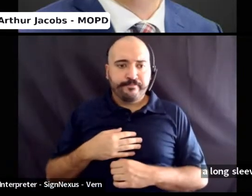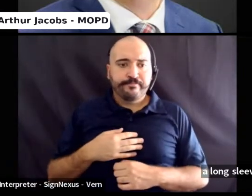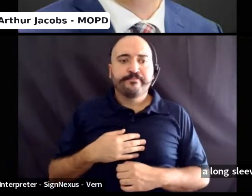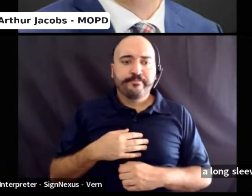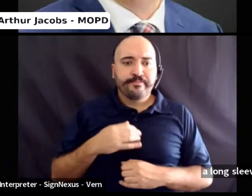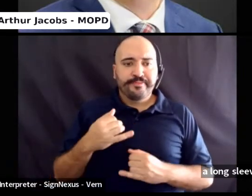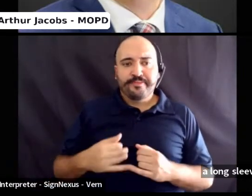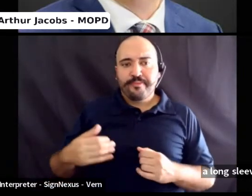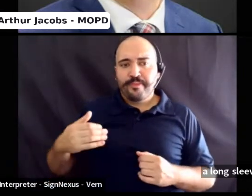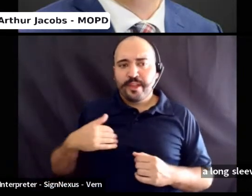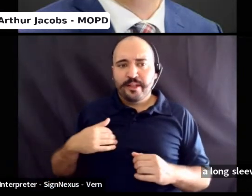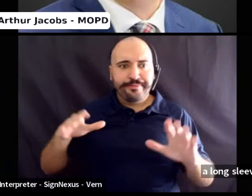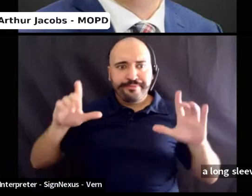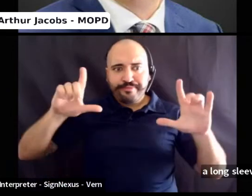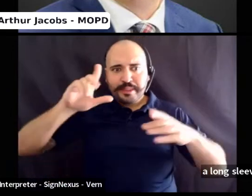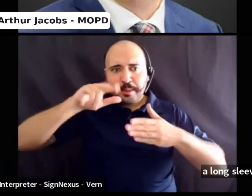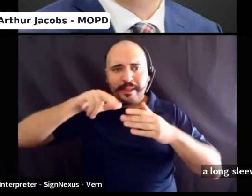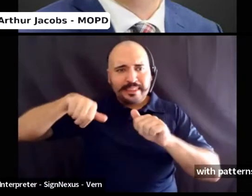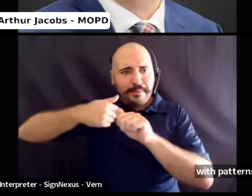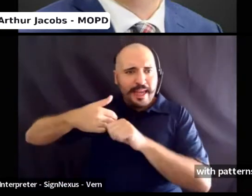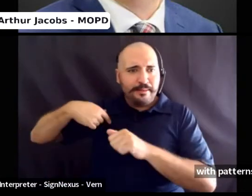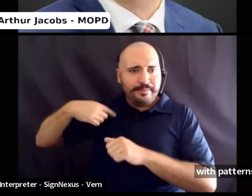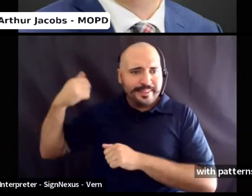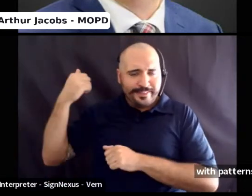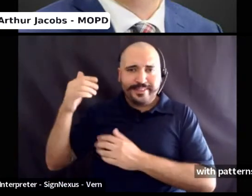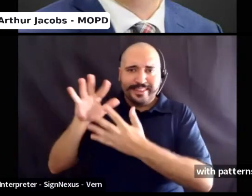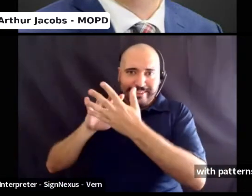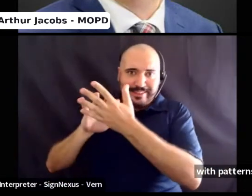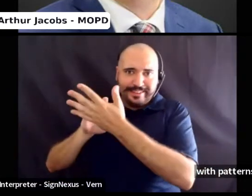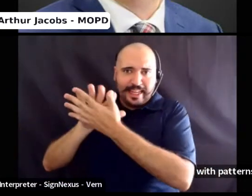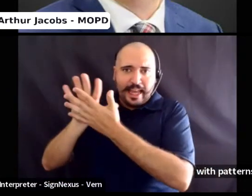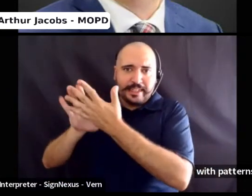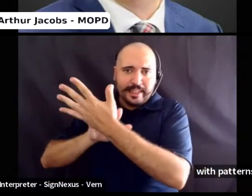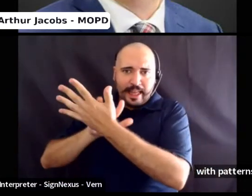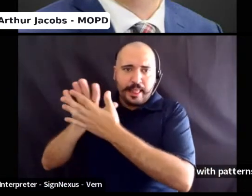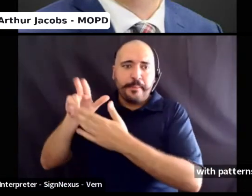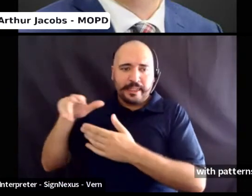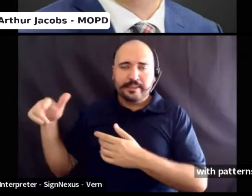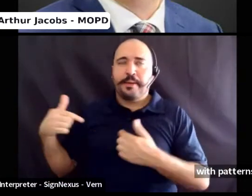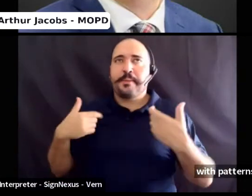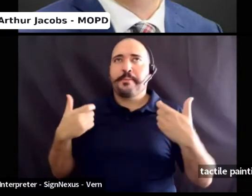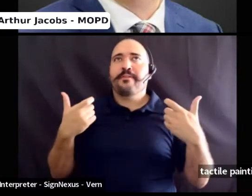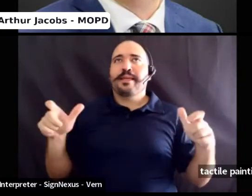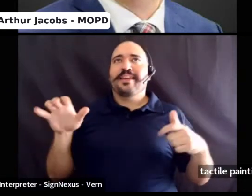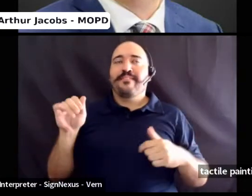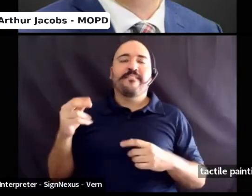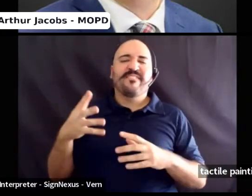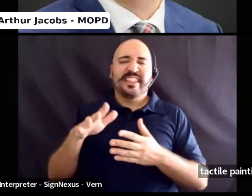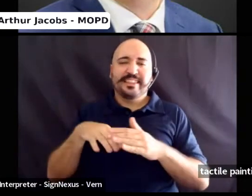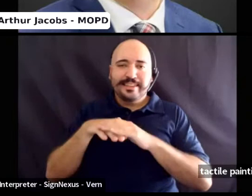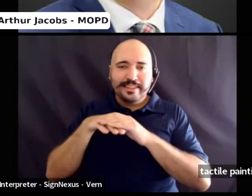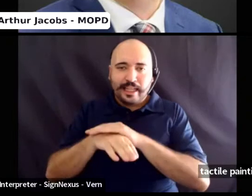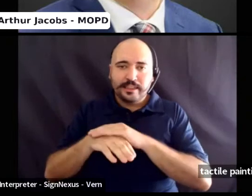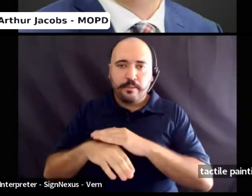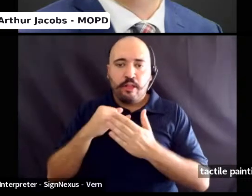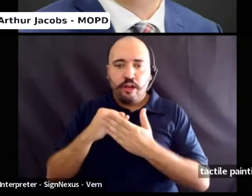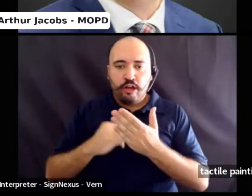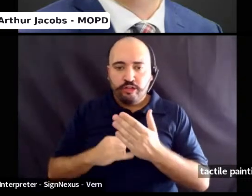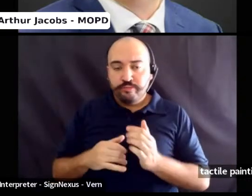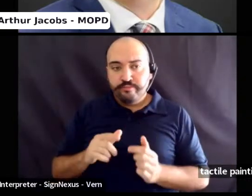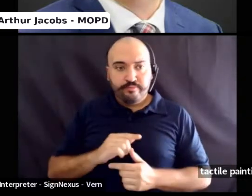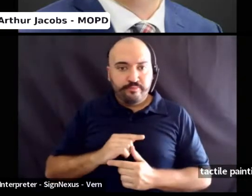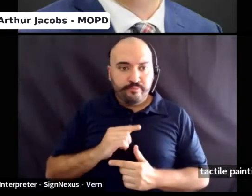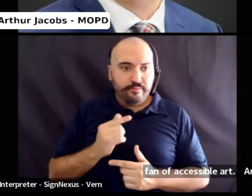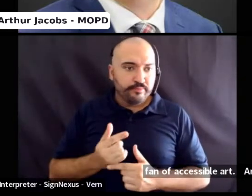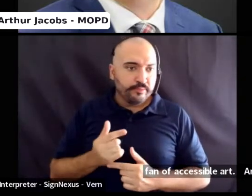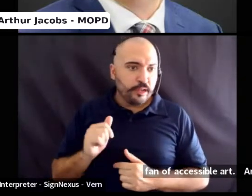is a tactile painting behind me because I'm a big fan of accessible art. Arthur, you want to go ahead and introduce yourself,